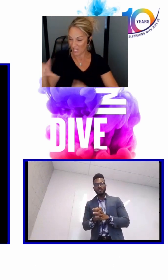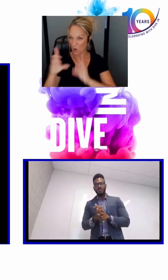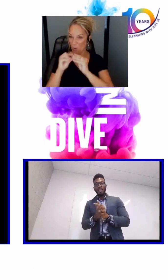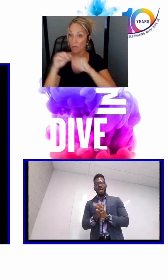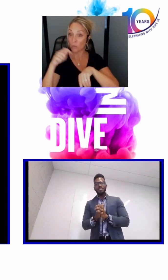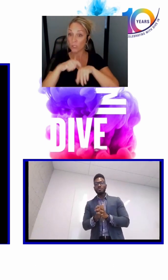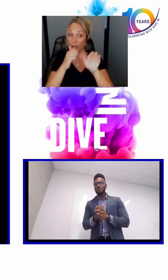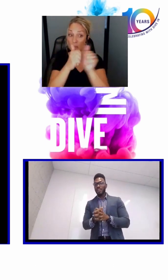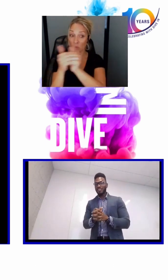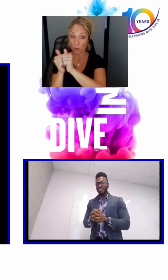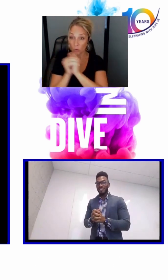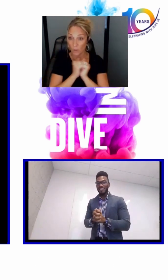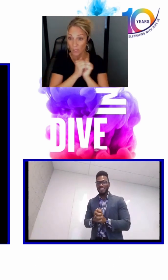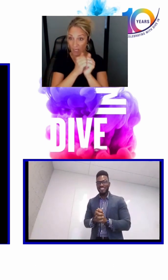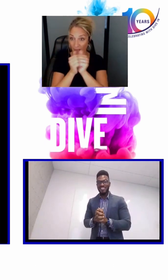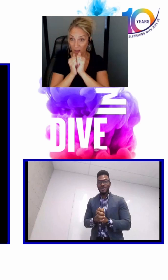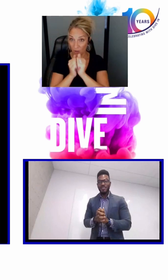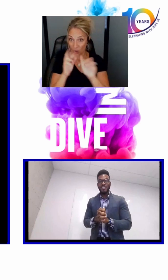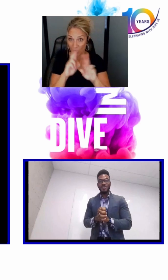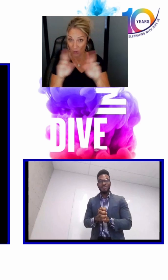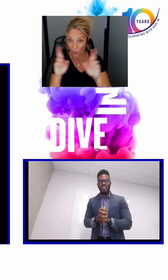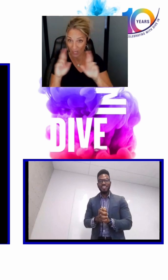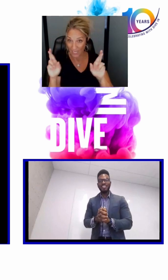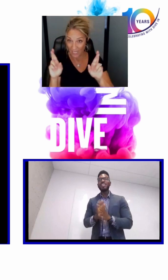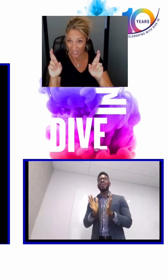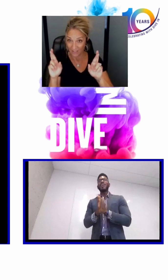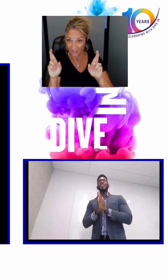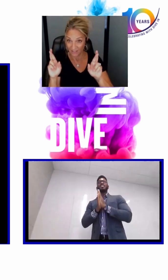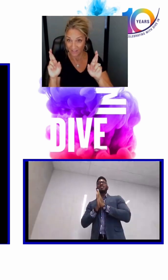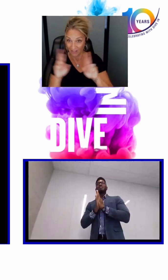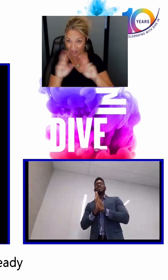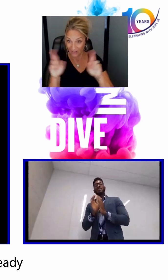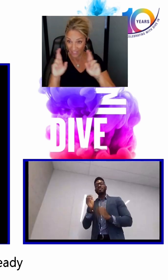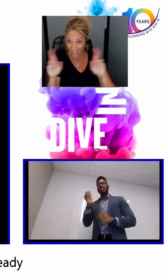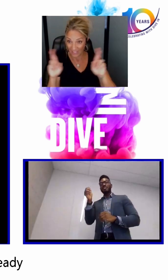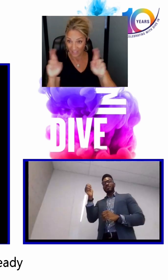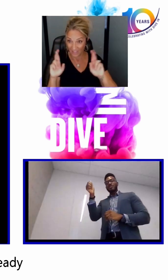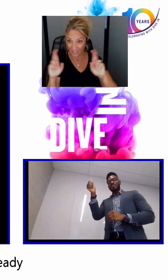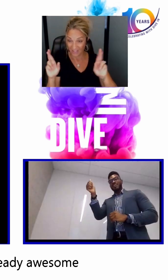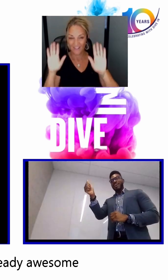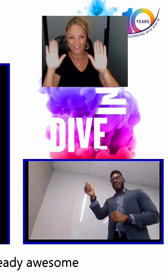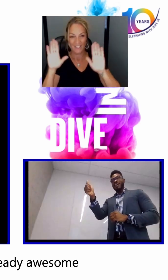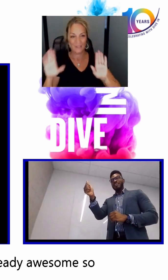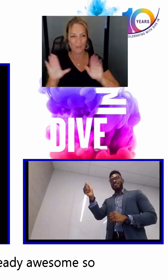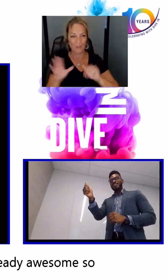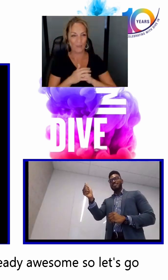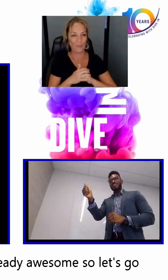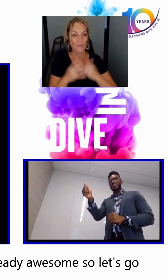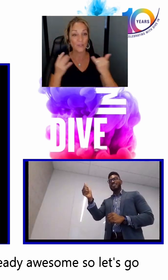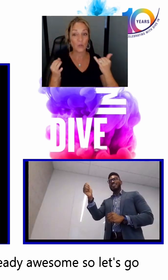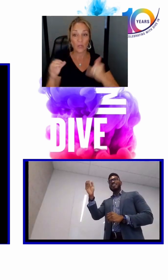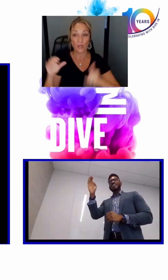together. Are you ready? You ready? Awesome. So let's go.